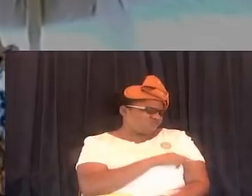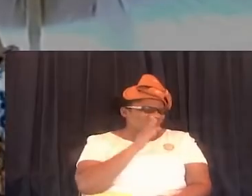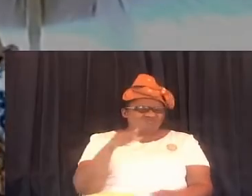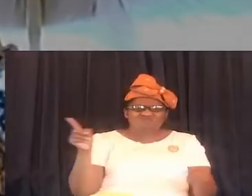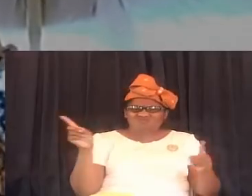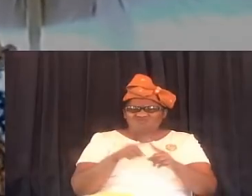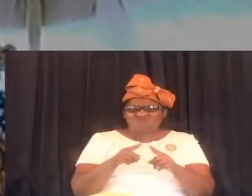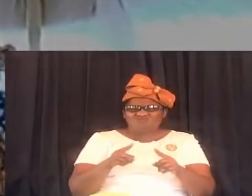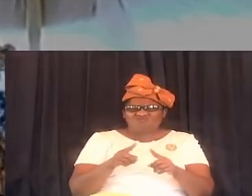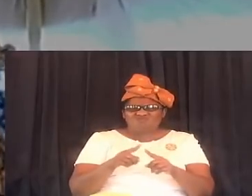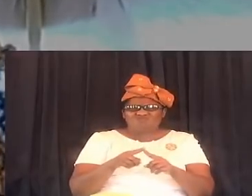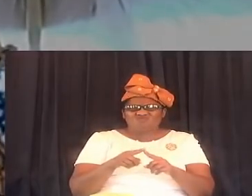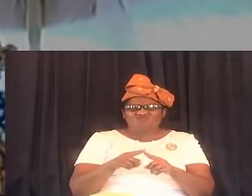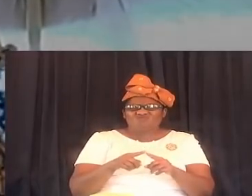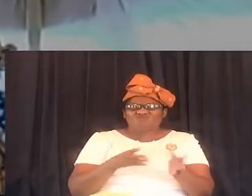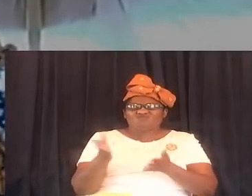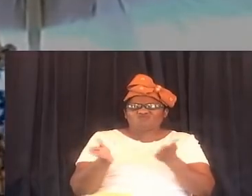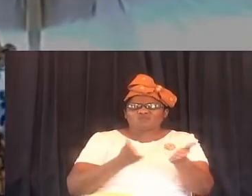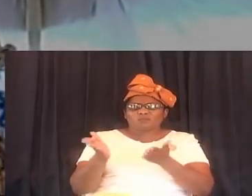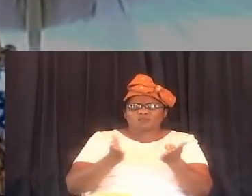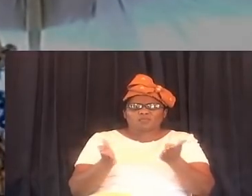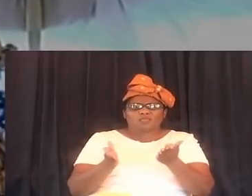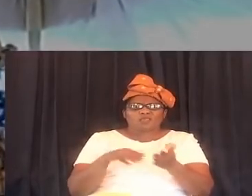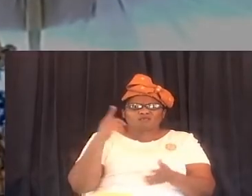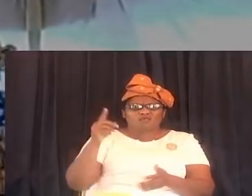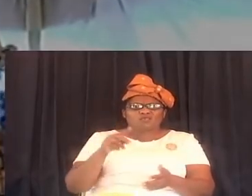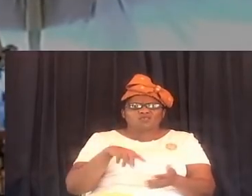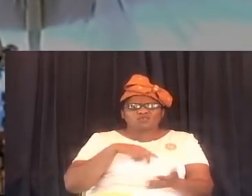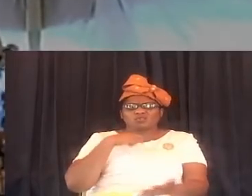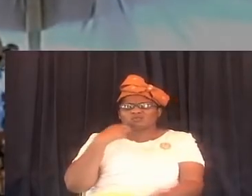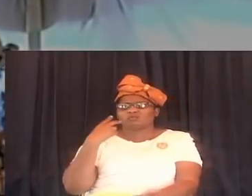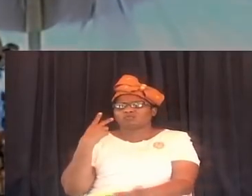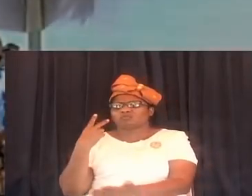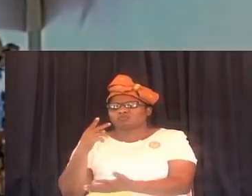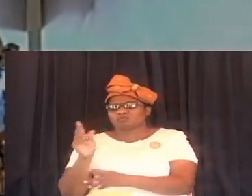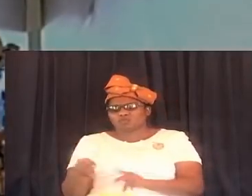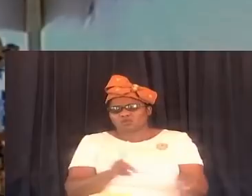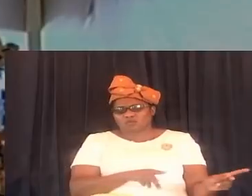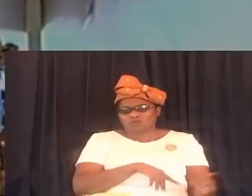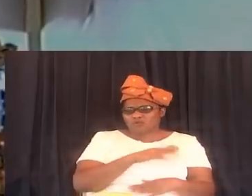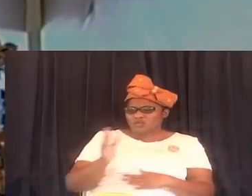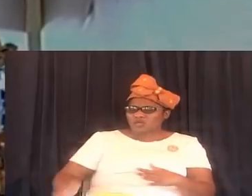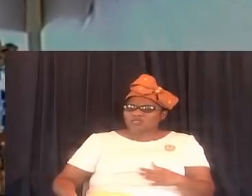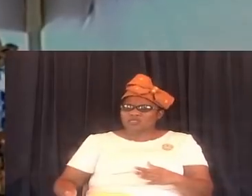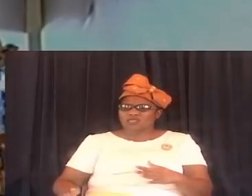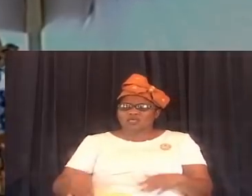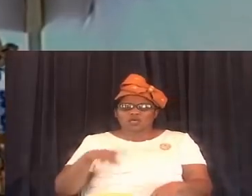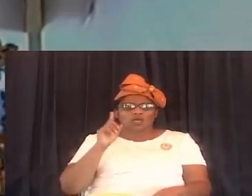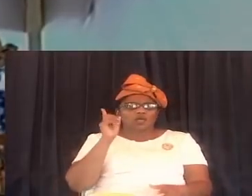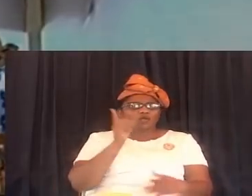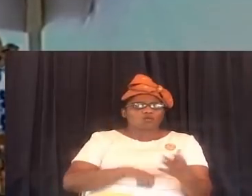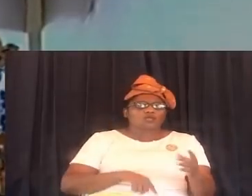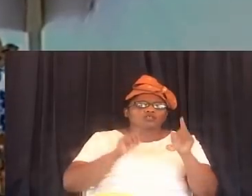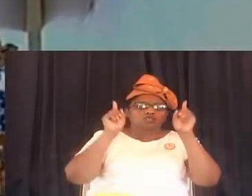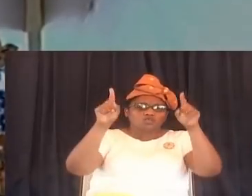we are to lay aside all that is happening within our lives just to focus upon worshiping